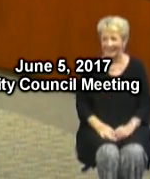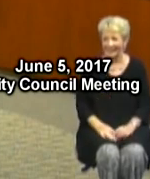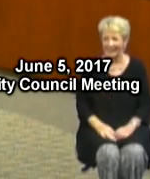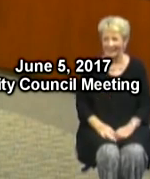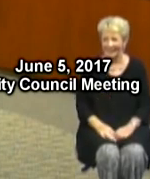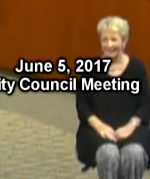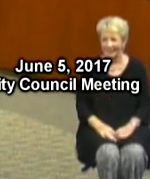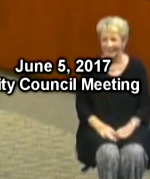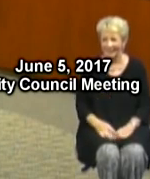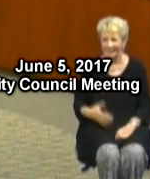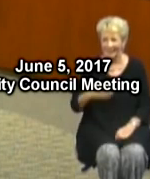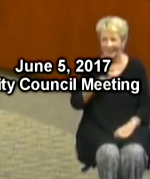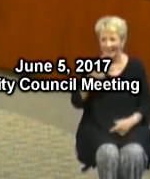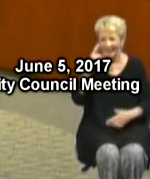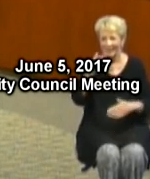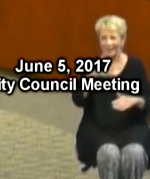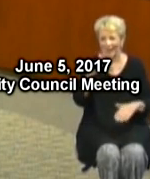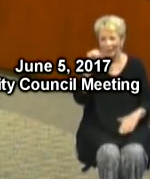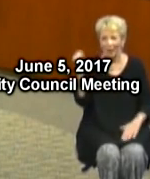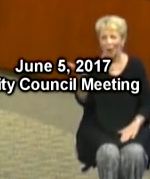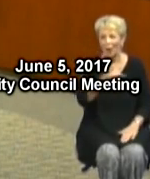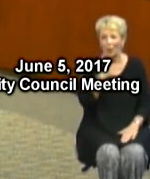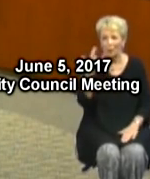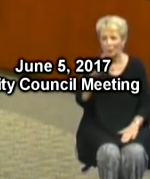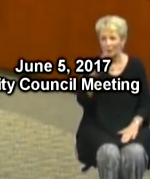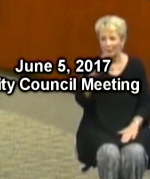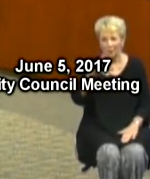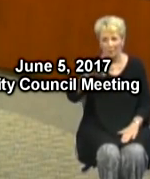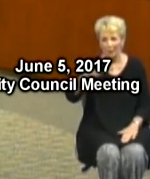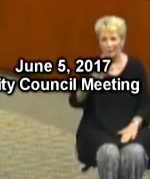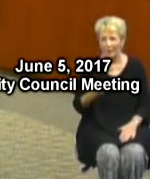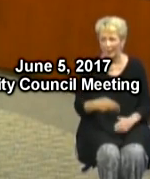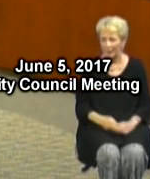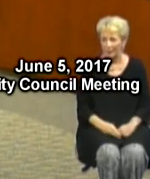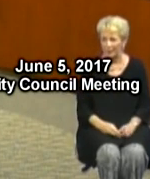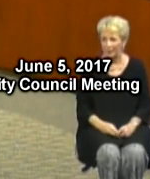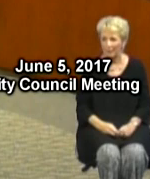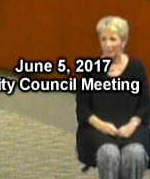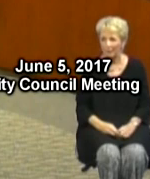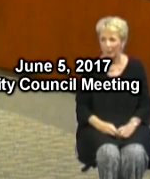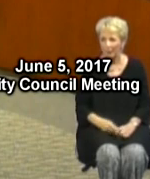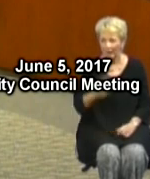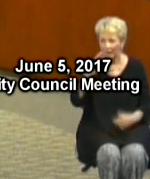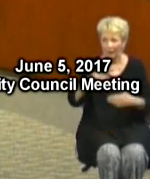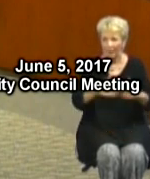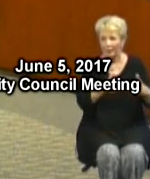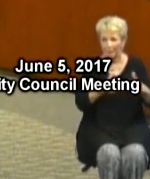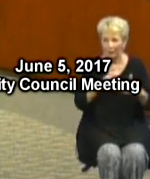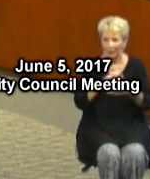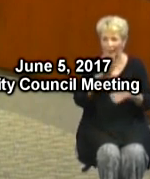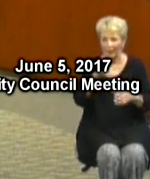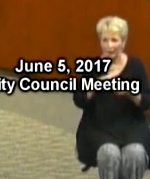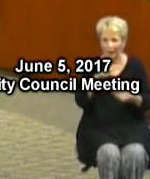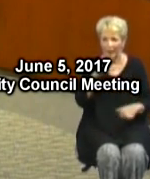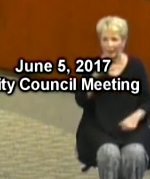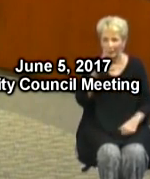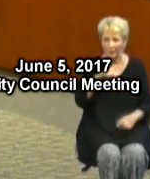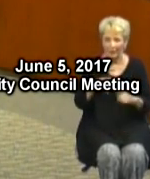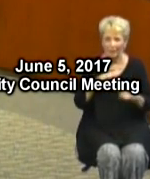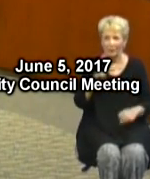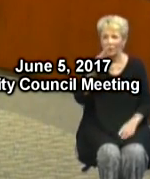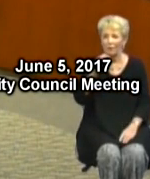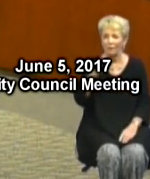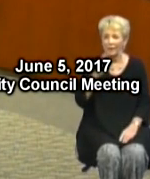implement an umbrella 25-mile-an-hour speed limit for the neighborhood that includes Kimberly Drive and North